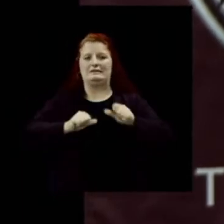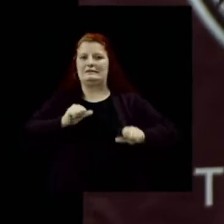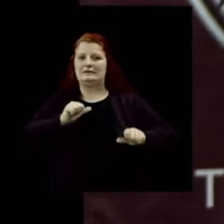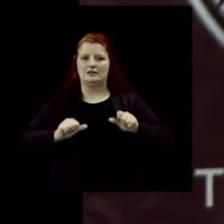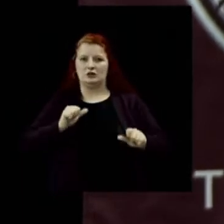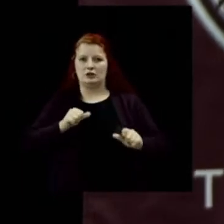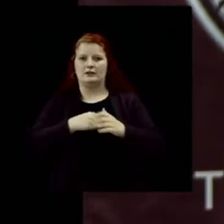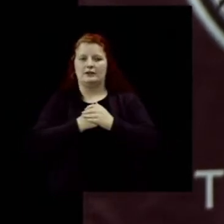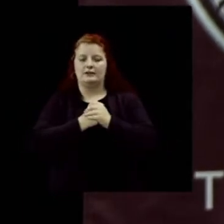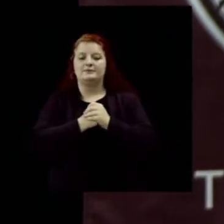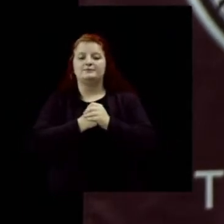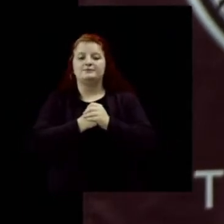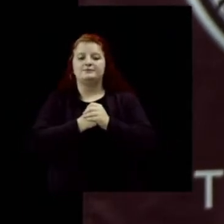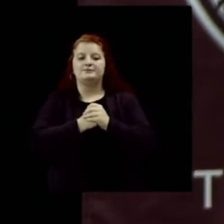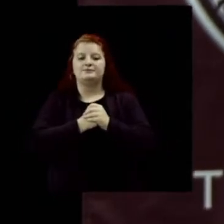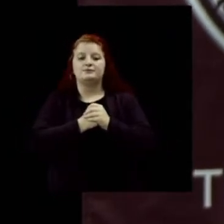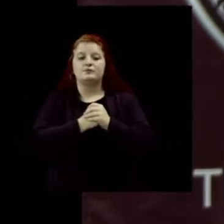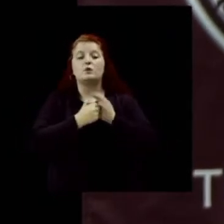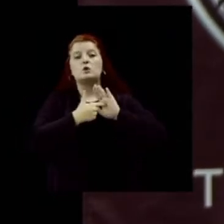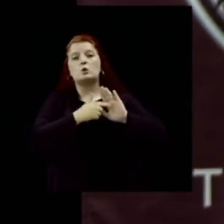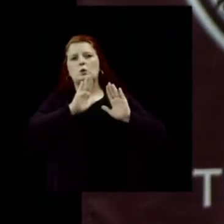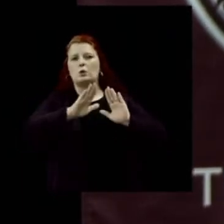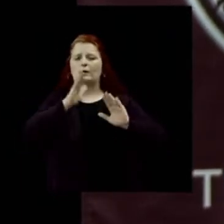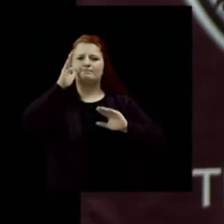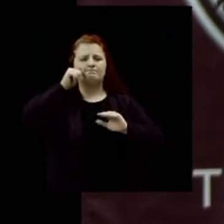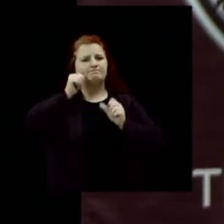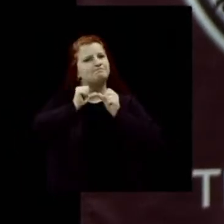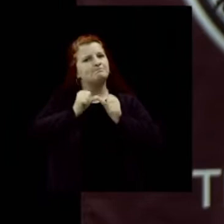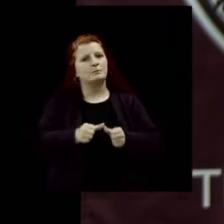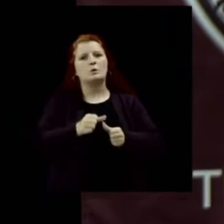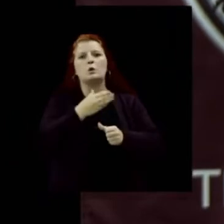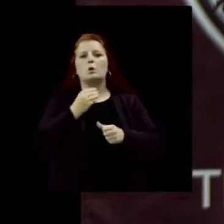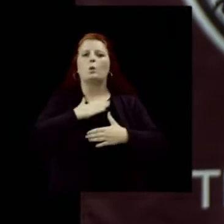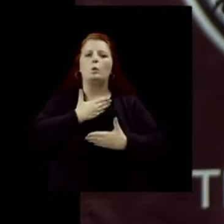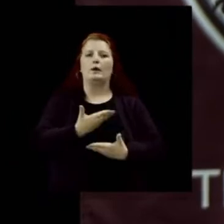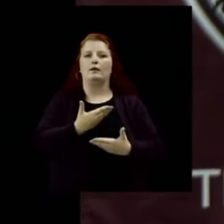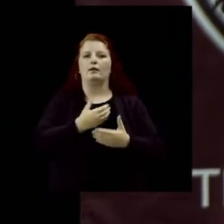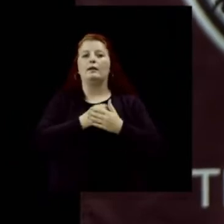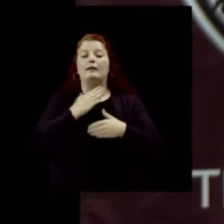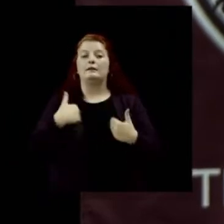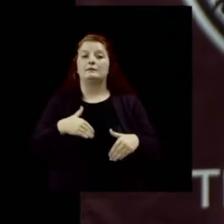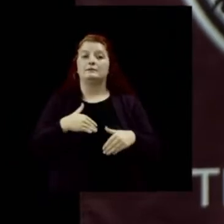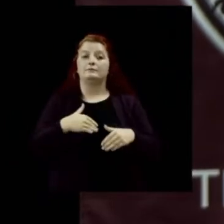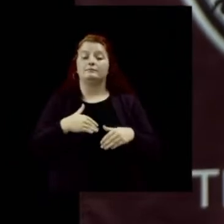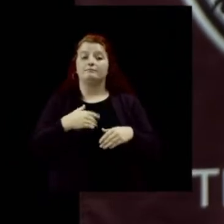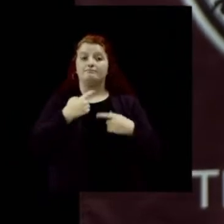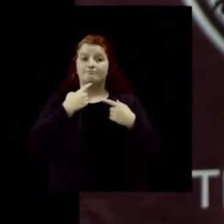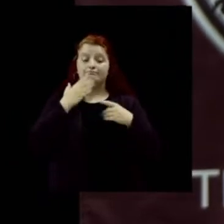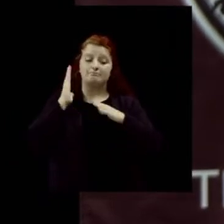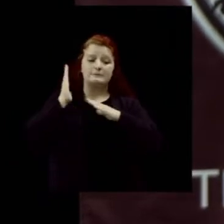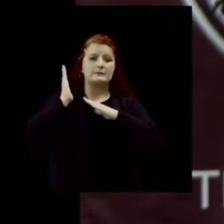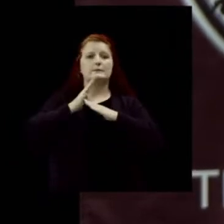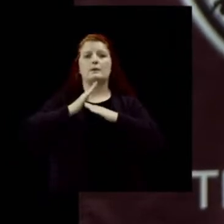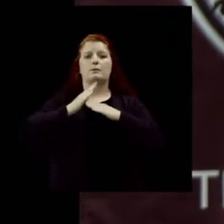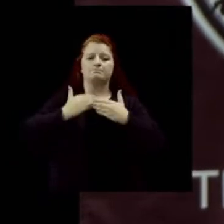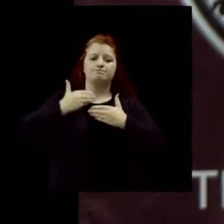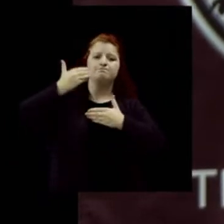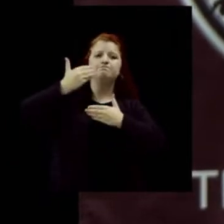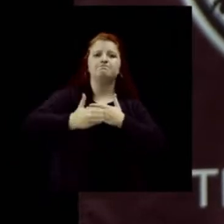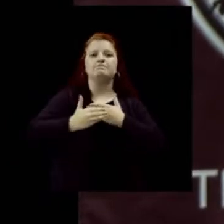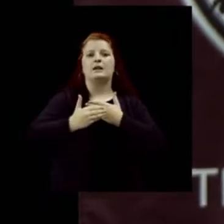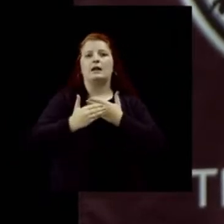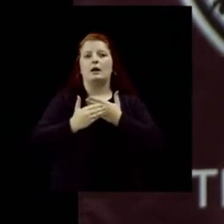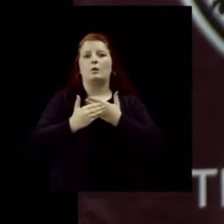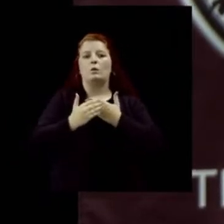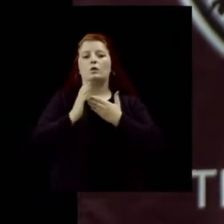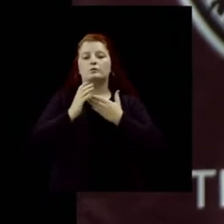It is a tribute to your perseverance and will. This incredible milestone is one that strengthens your life for